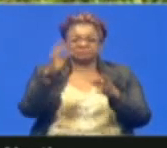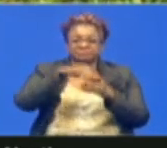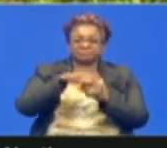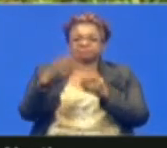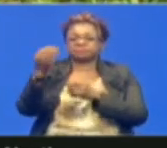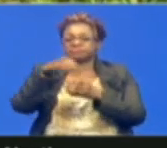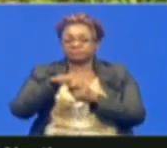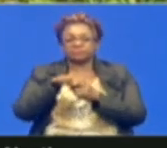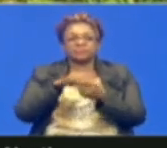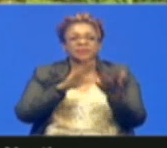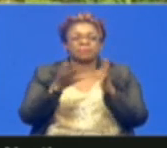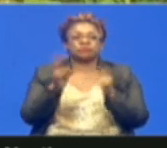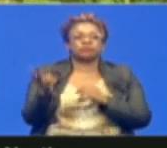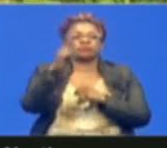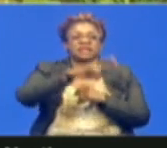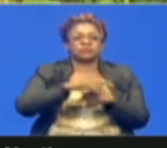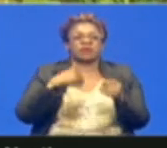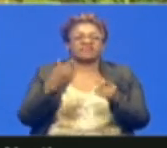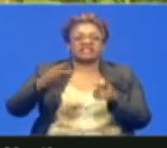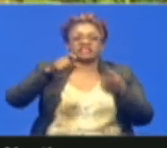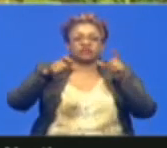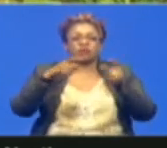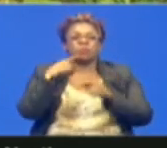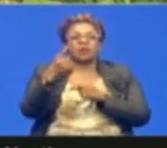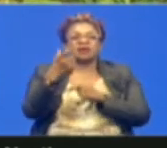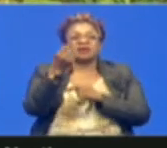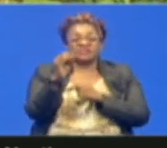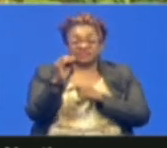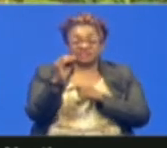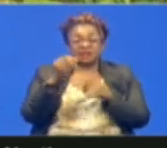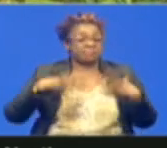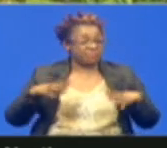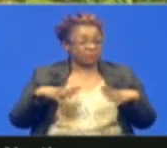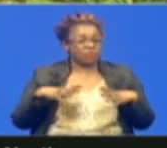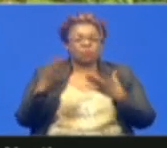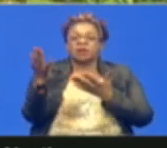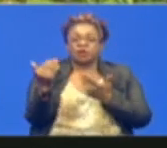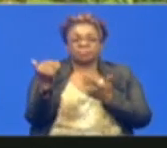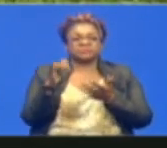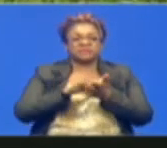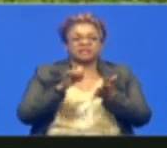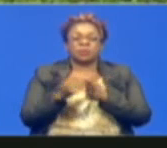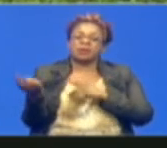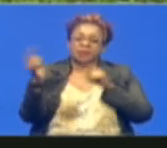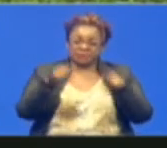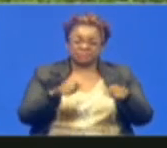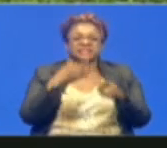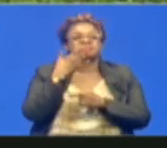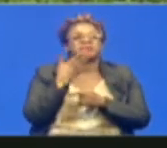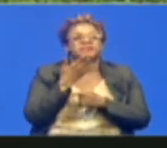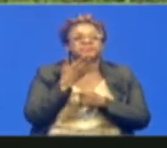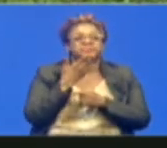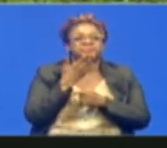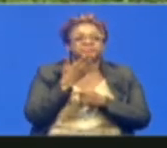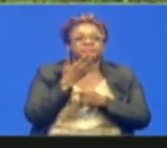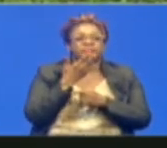the last about 2 days, we've gotten an additional about 150 investors, and we're hoping that they will come in and speak. Ruth Wanjiko is